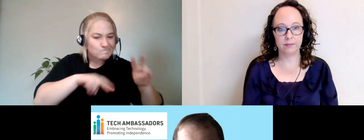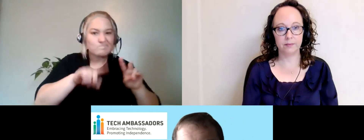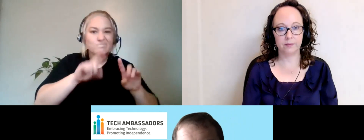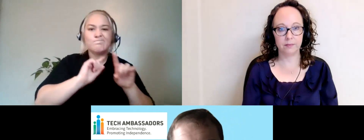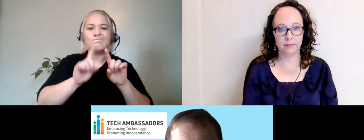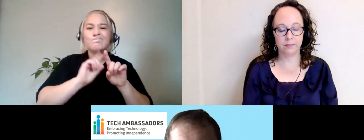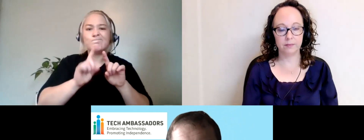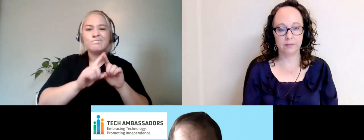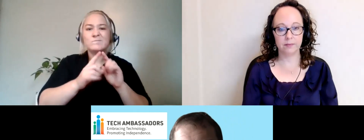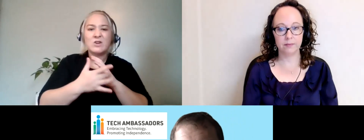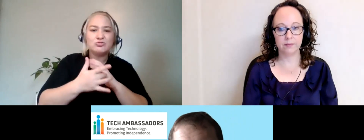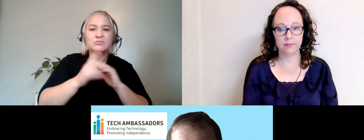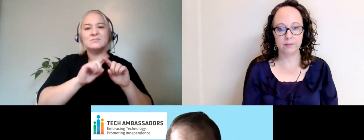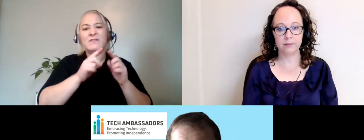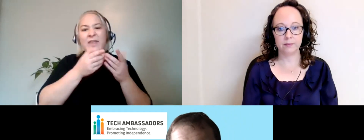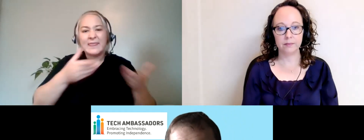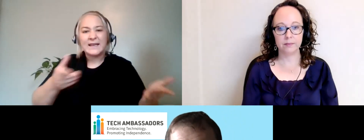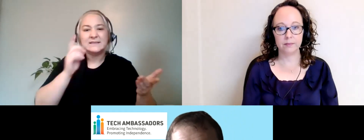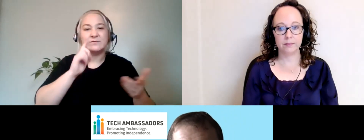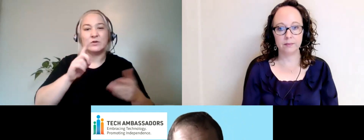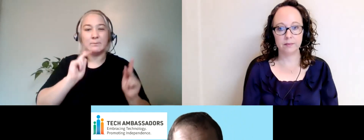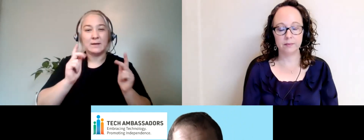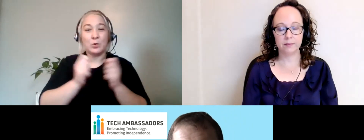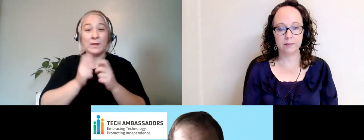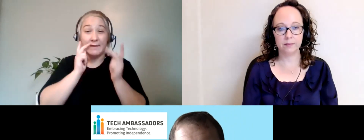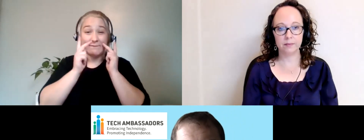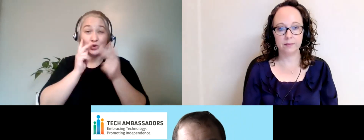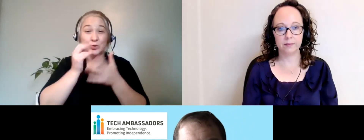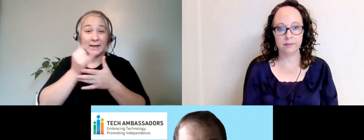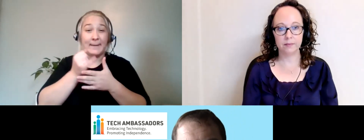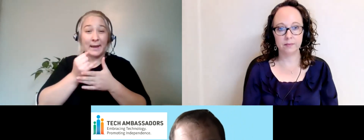where you get to see what this device looks like and hear him talk about